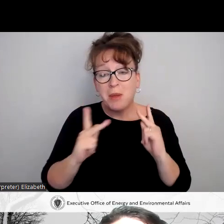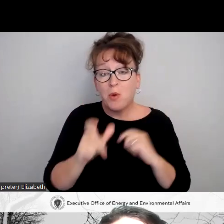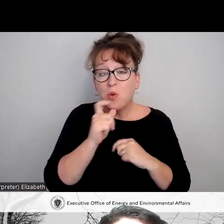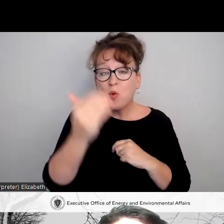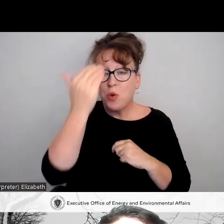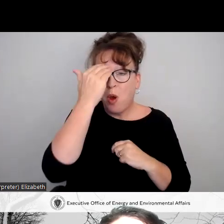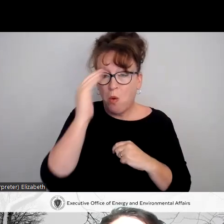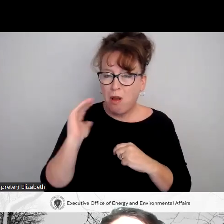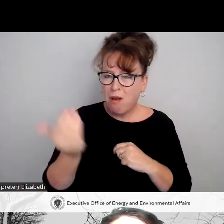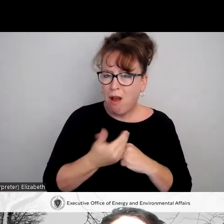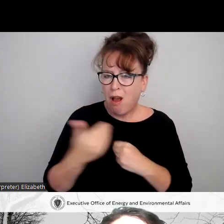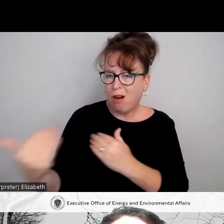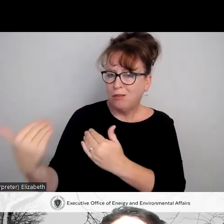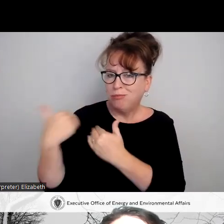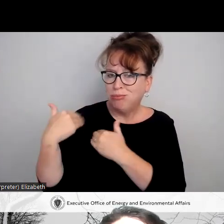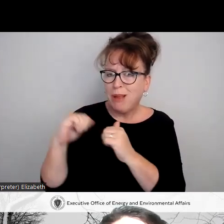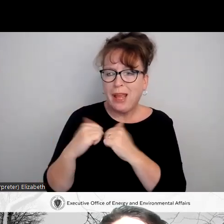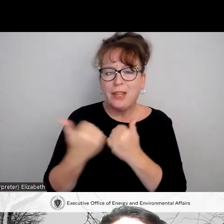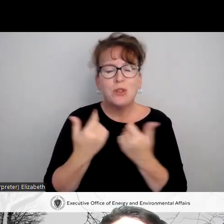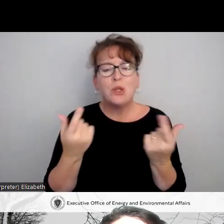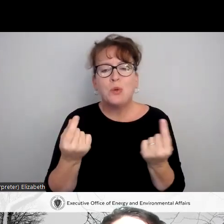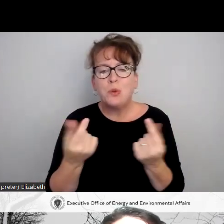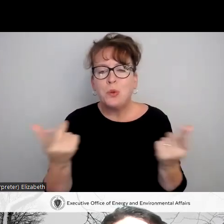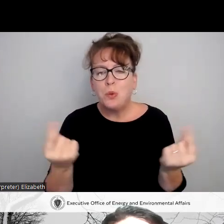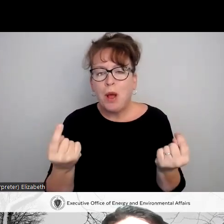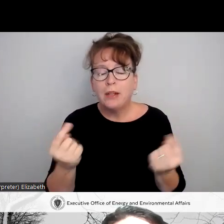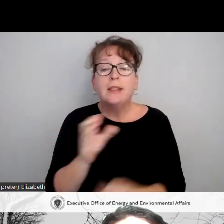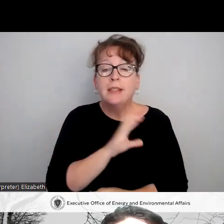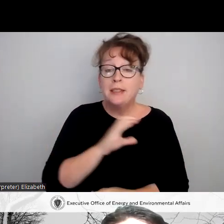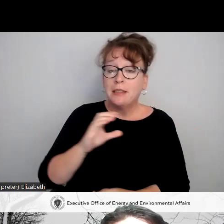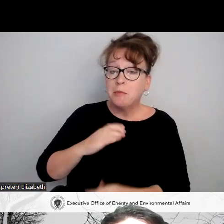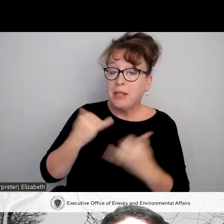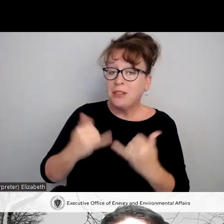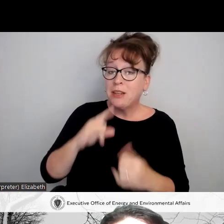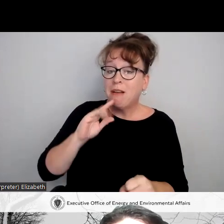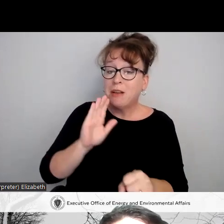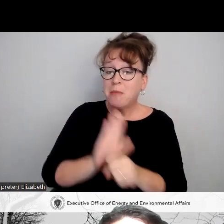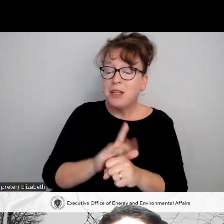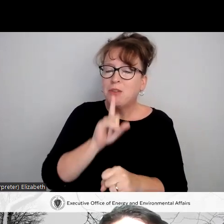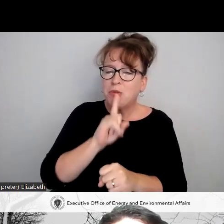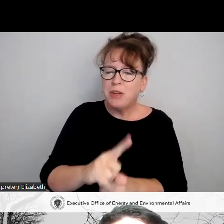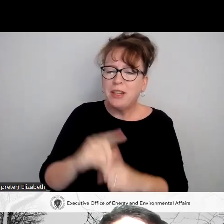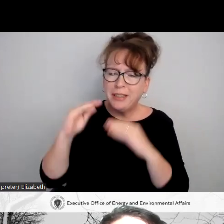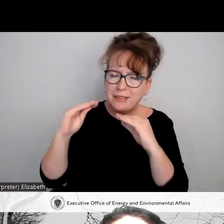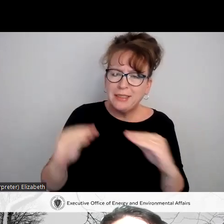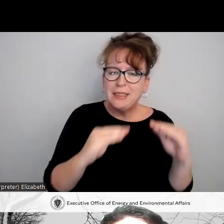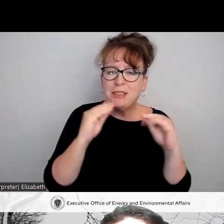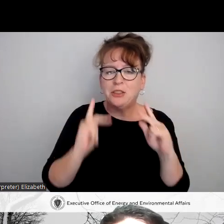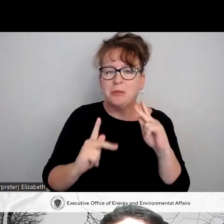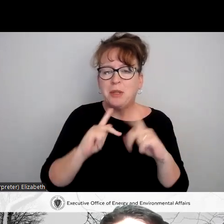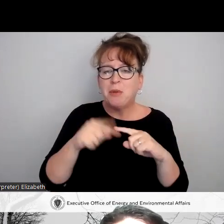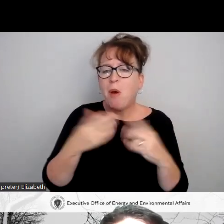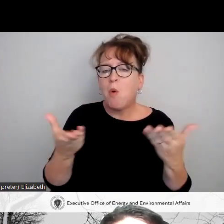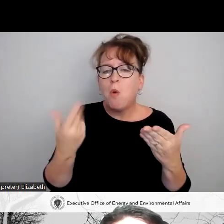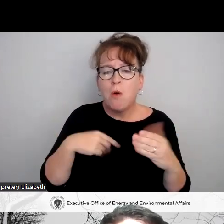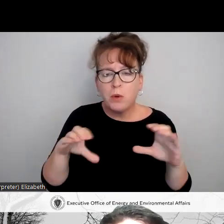agency does. The commission is really committed to expanding what people understand about what we do. We